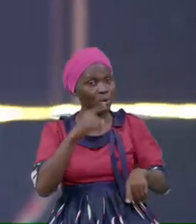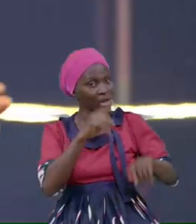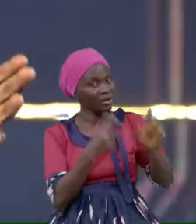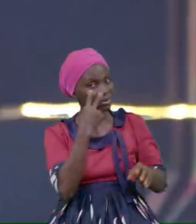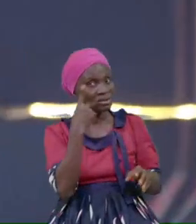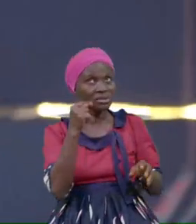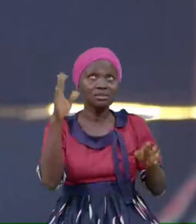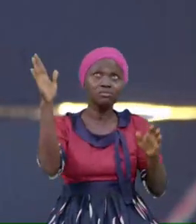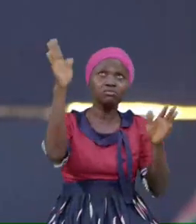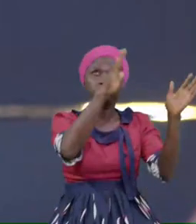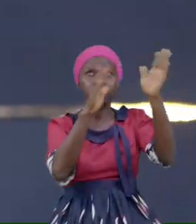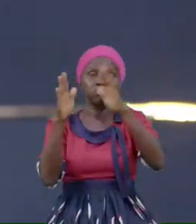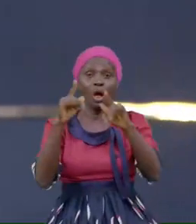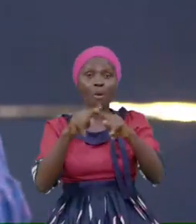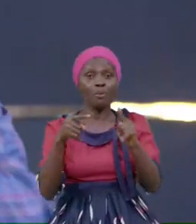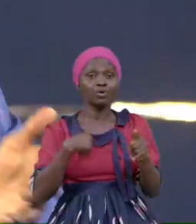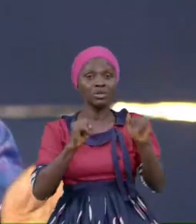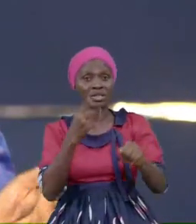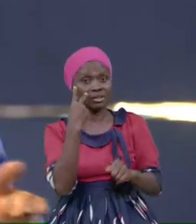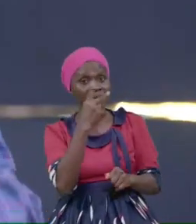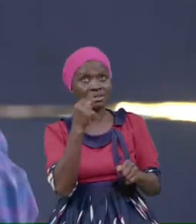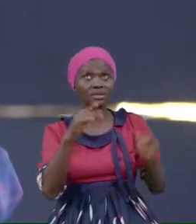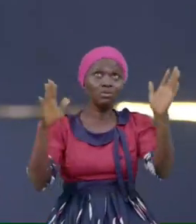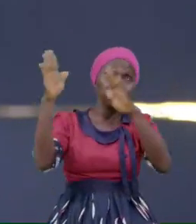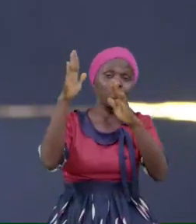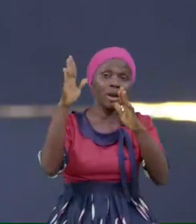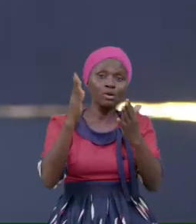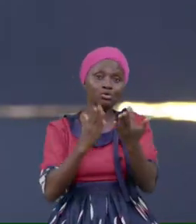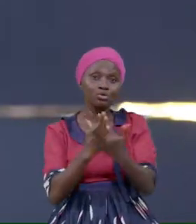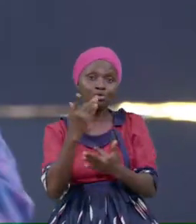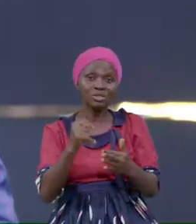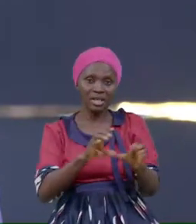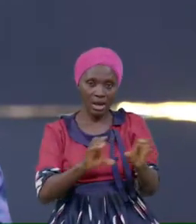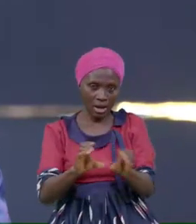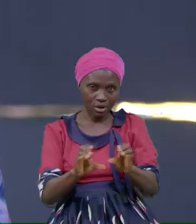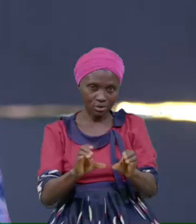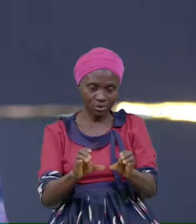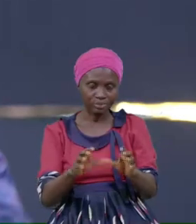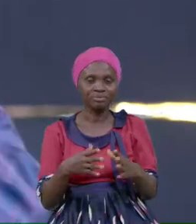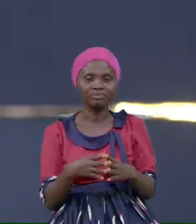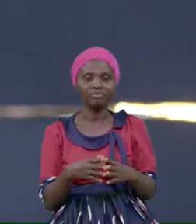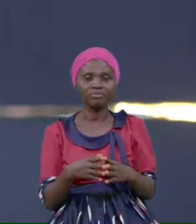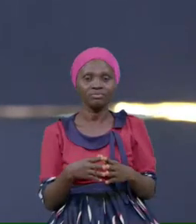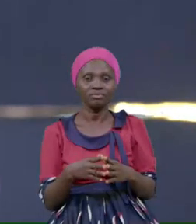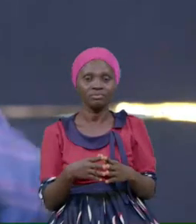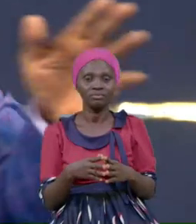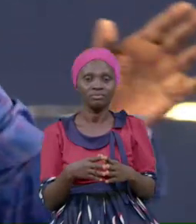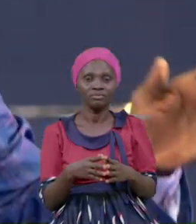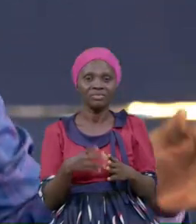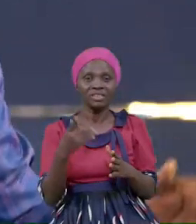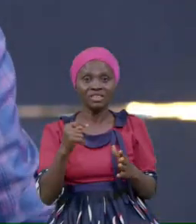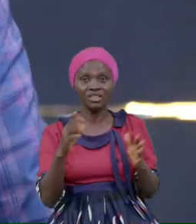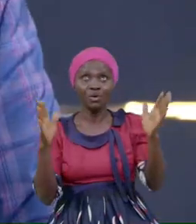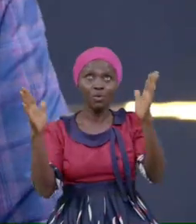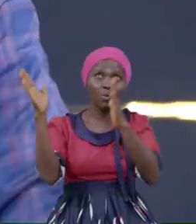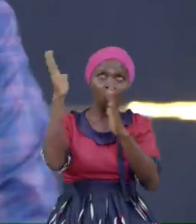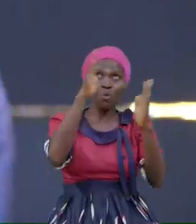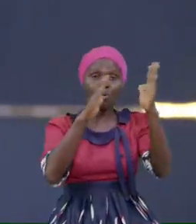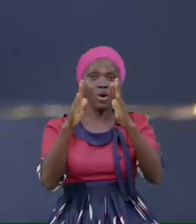the trees wave here and there, we say that the wind there. The wind is